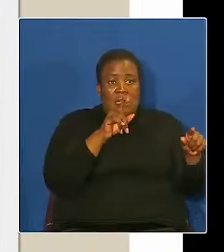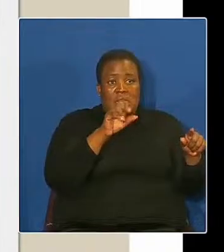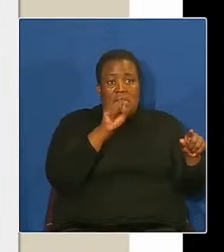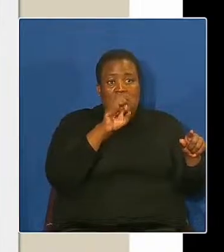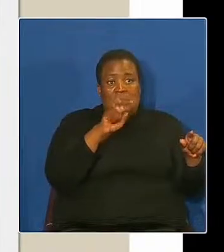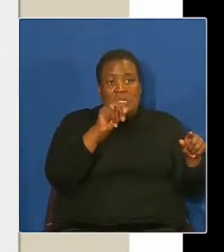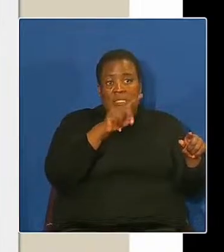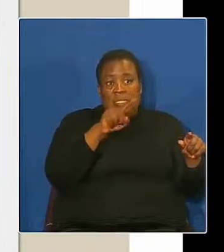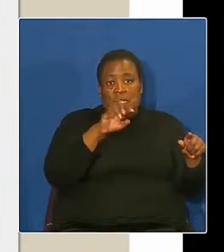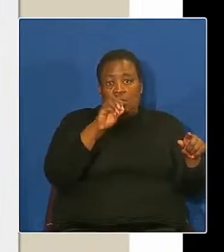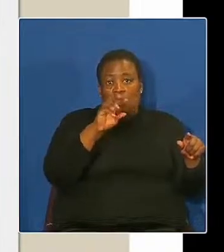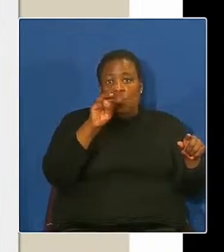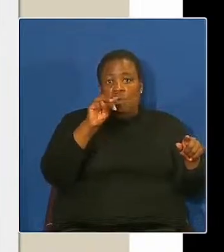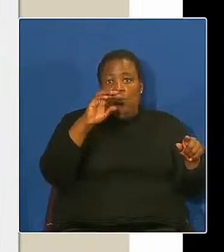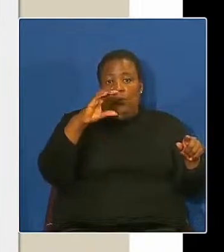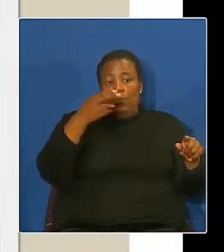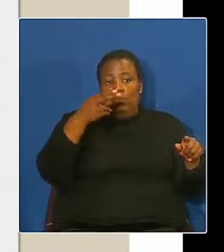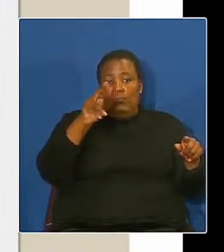is